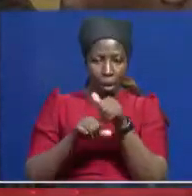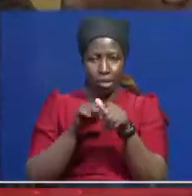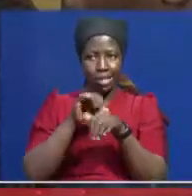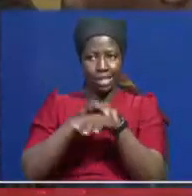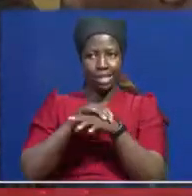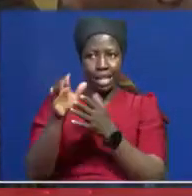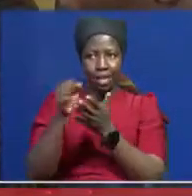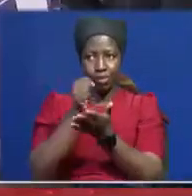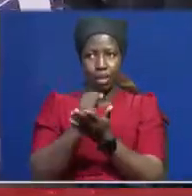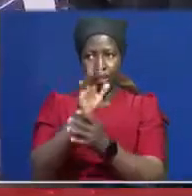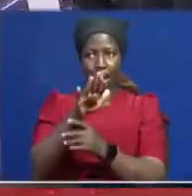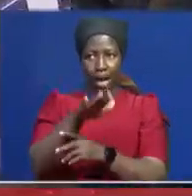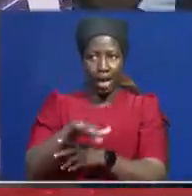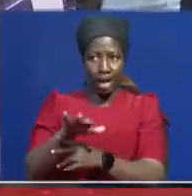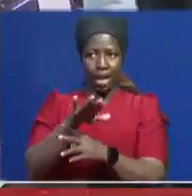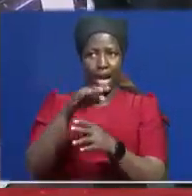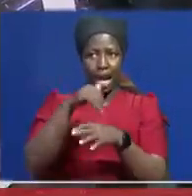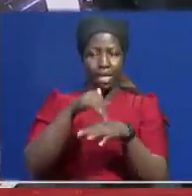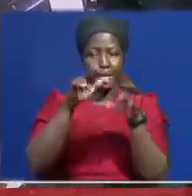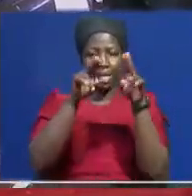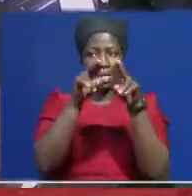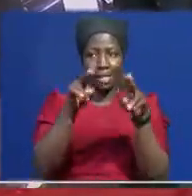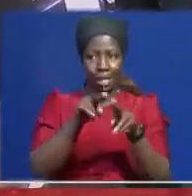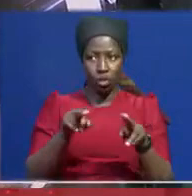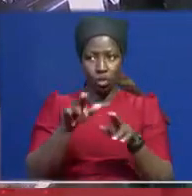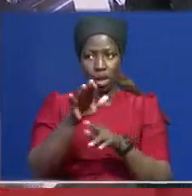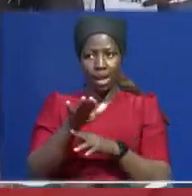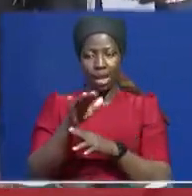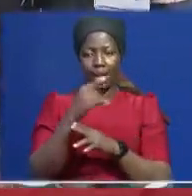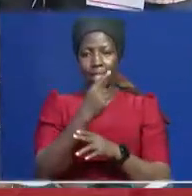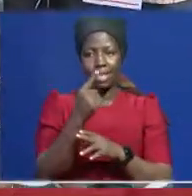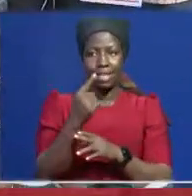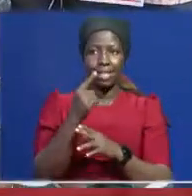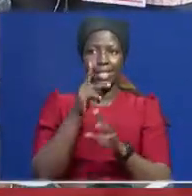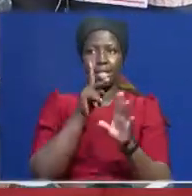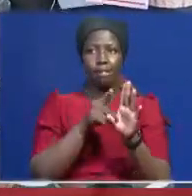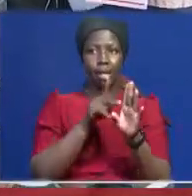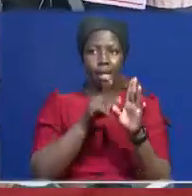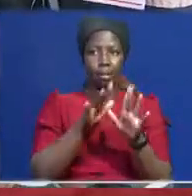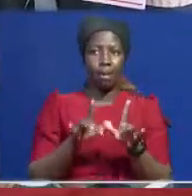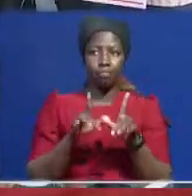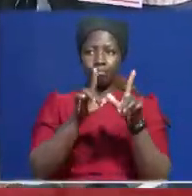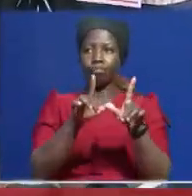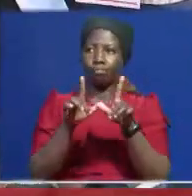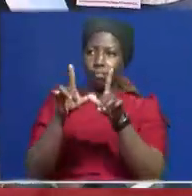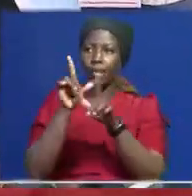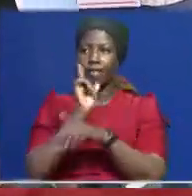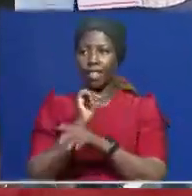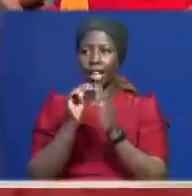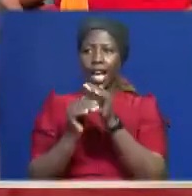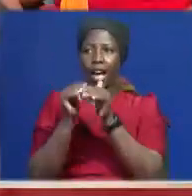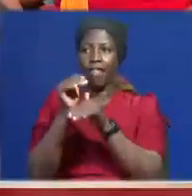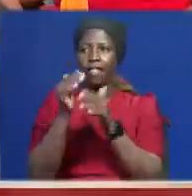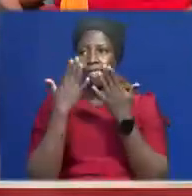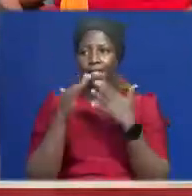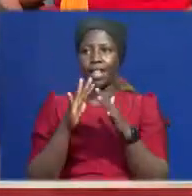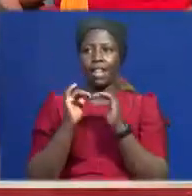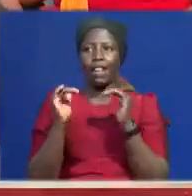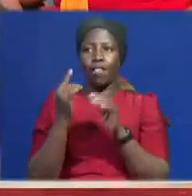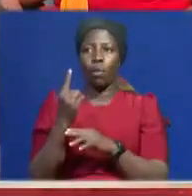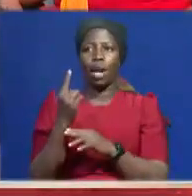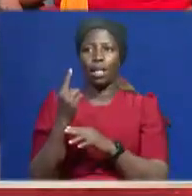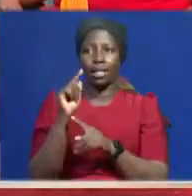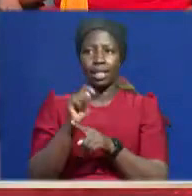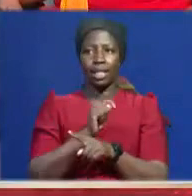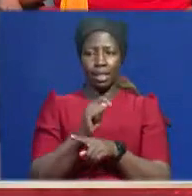an international platform. Every attendee was awarded a certificate after completion of the Silver Level 1 seminar.